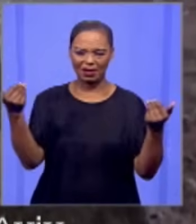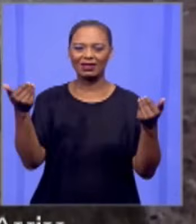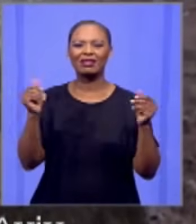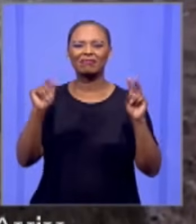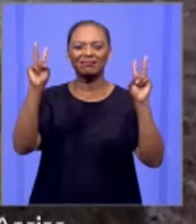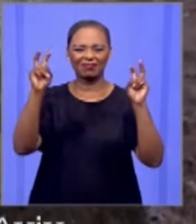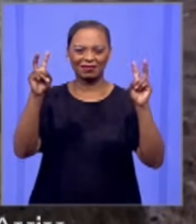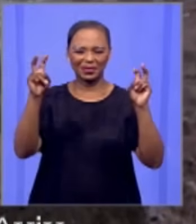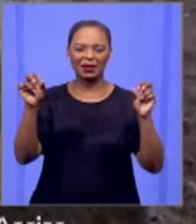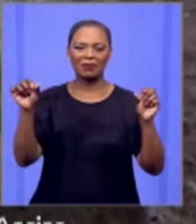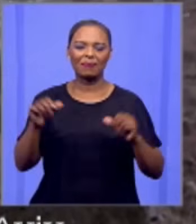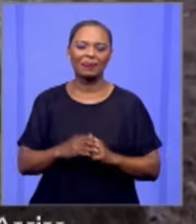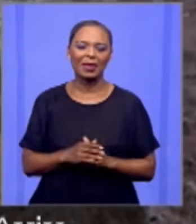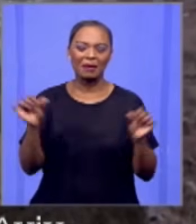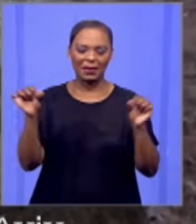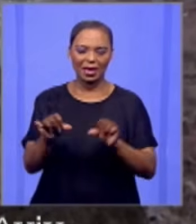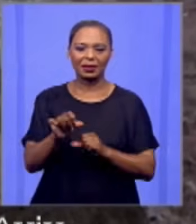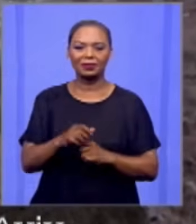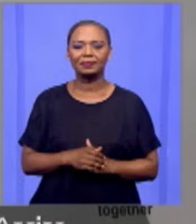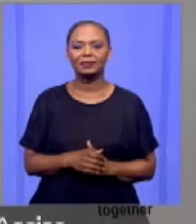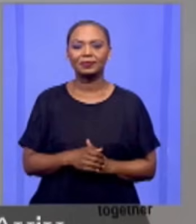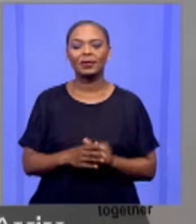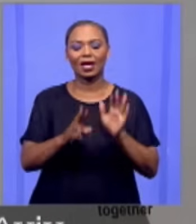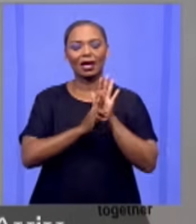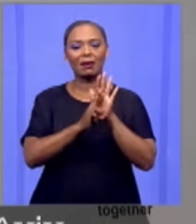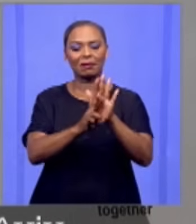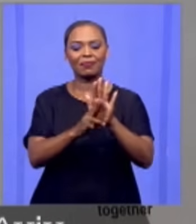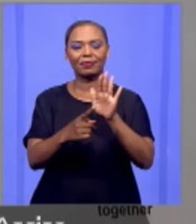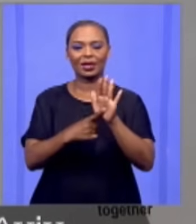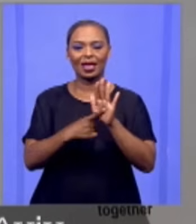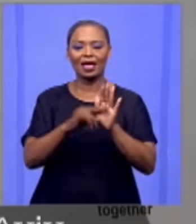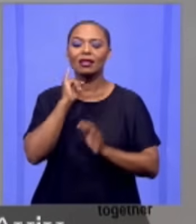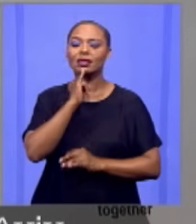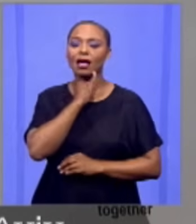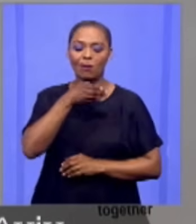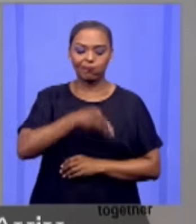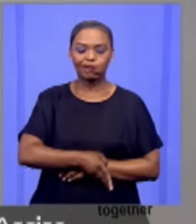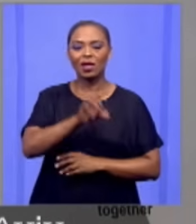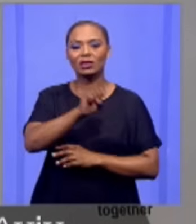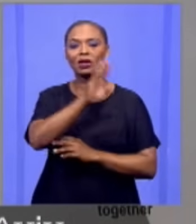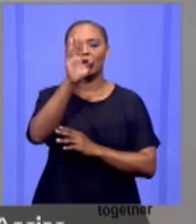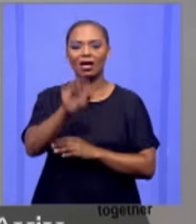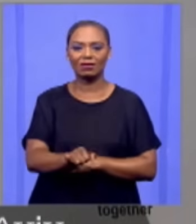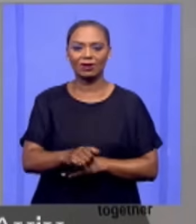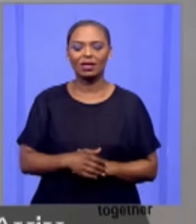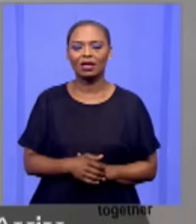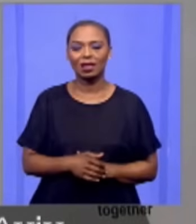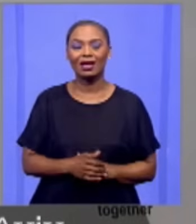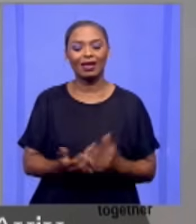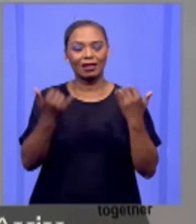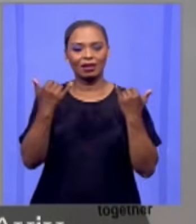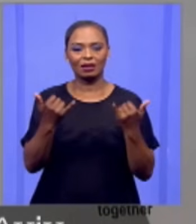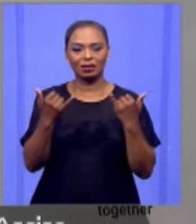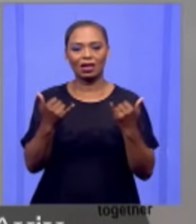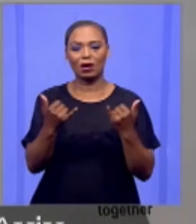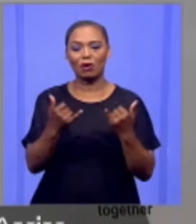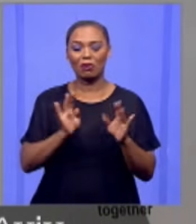The position of the ambassador of Israel in South Africa is becoming